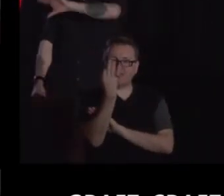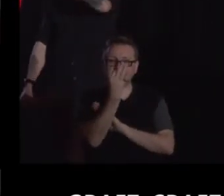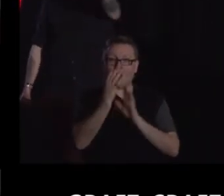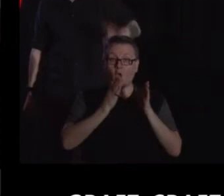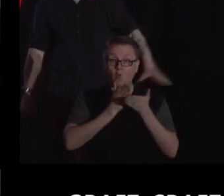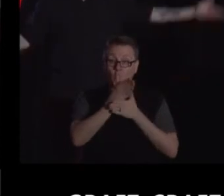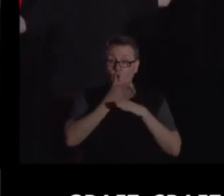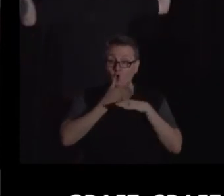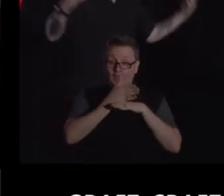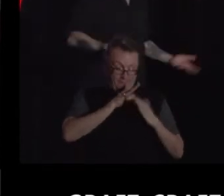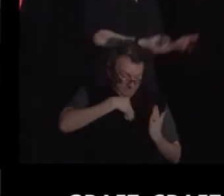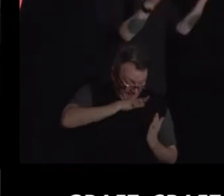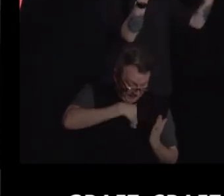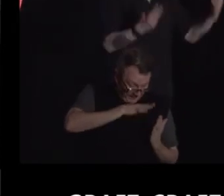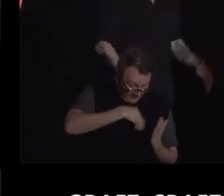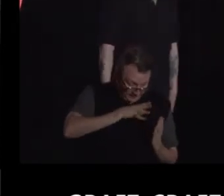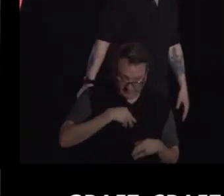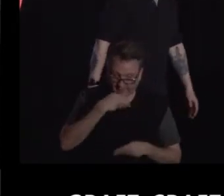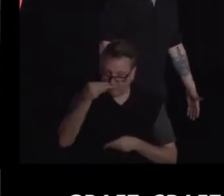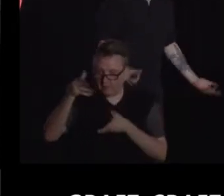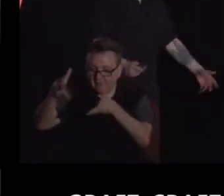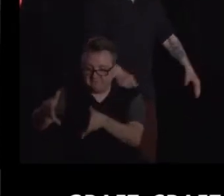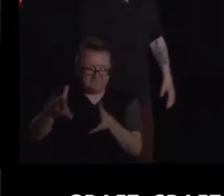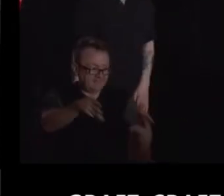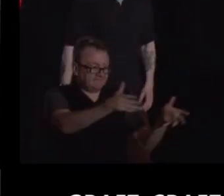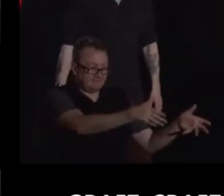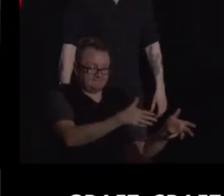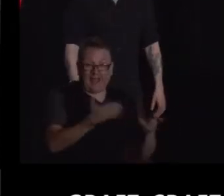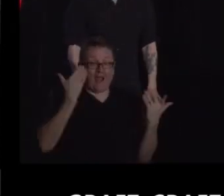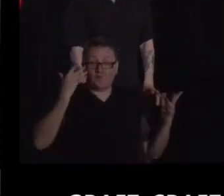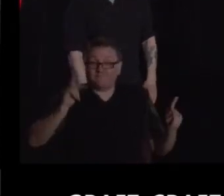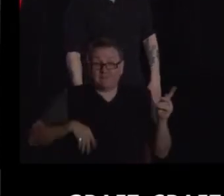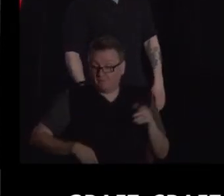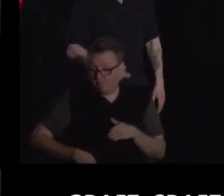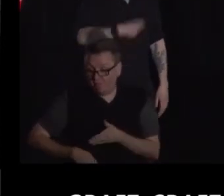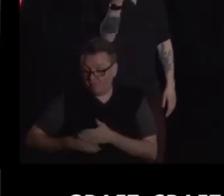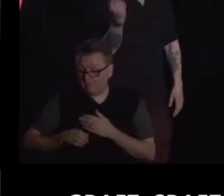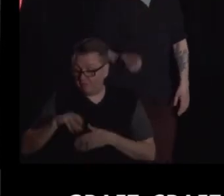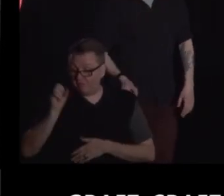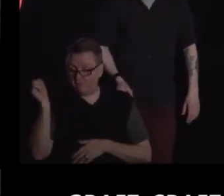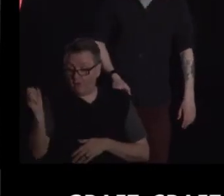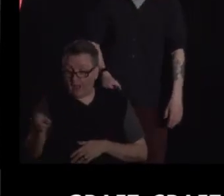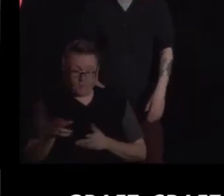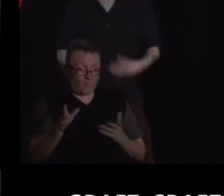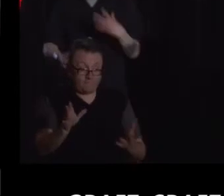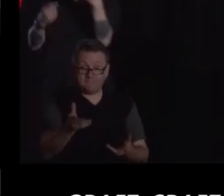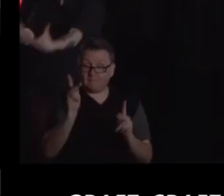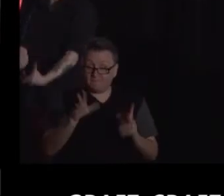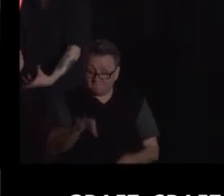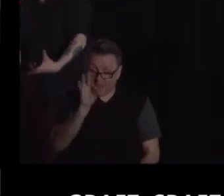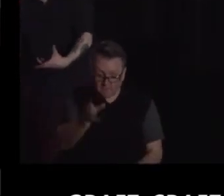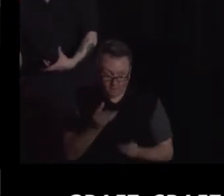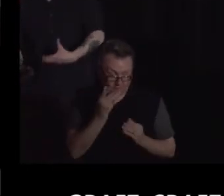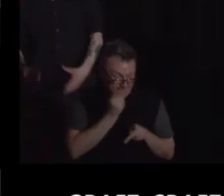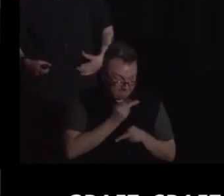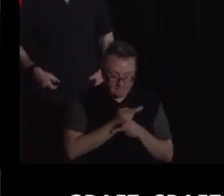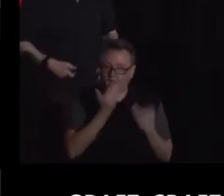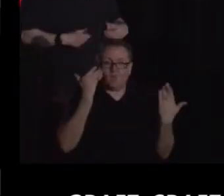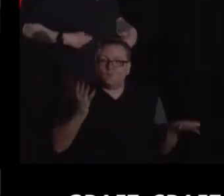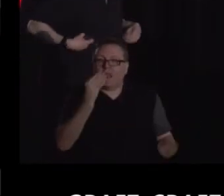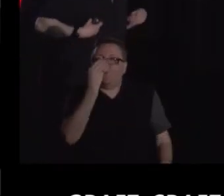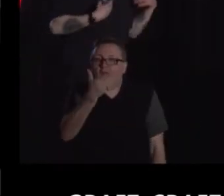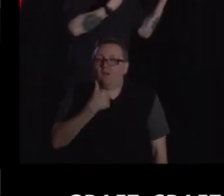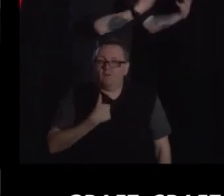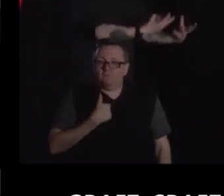and leave them out the city just for people to have. I never knew if they got kicked to pieces or chucked in the bin or whatever, but it doesn't matter. It doesn't